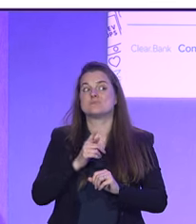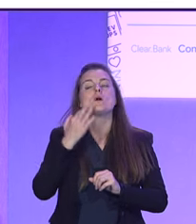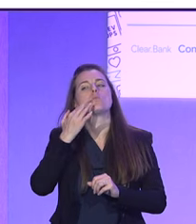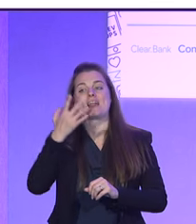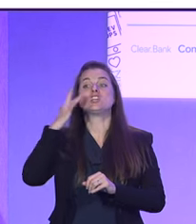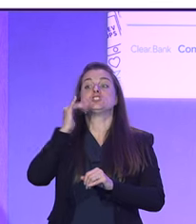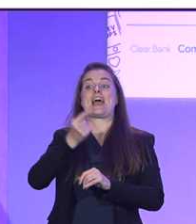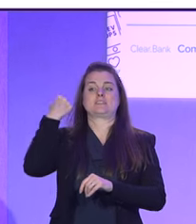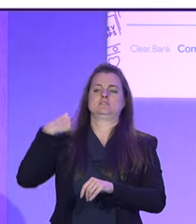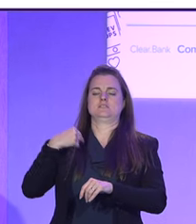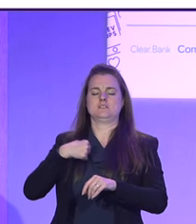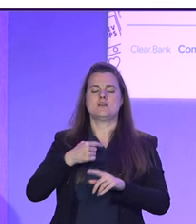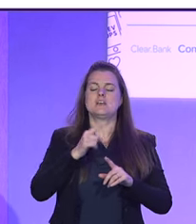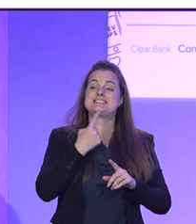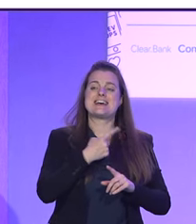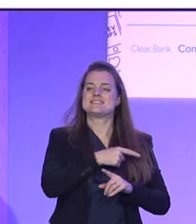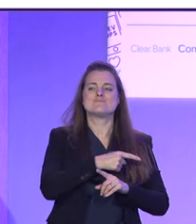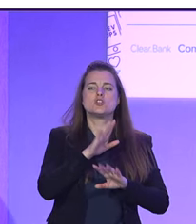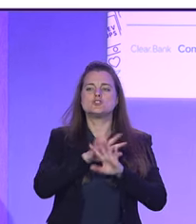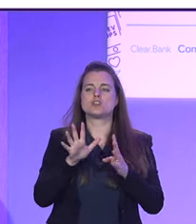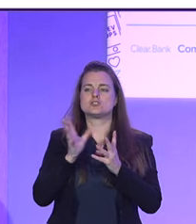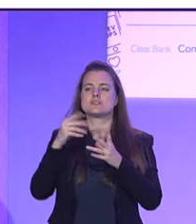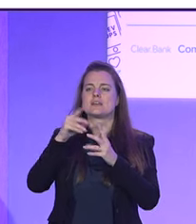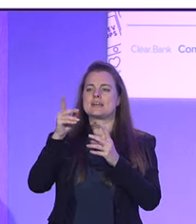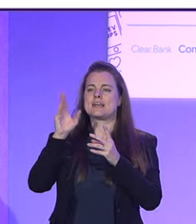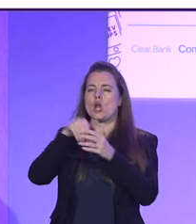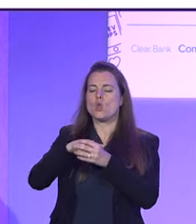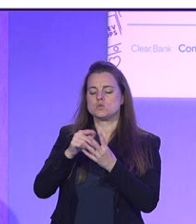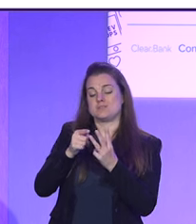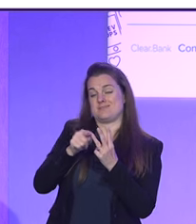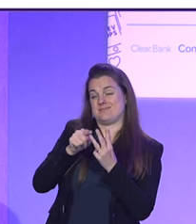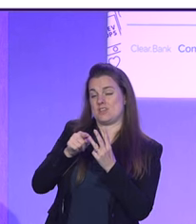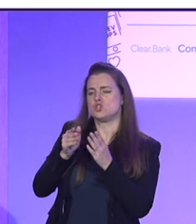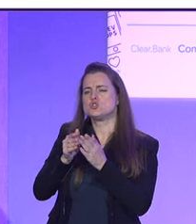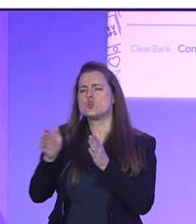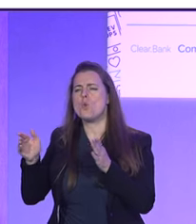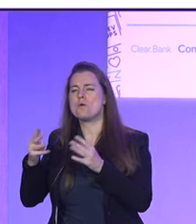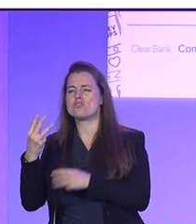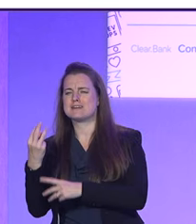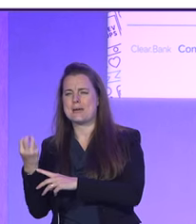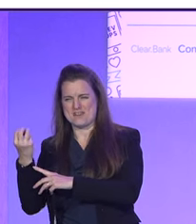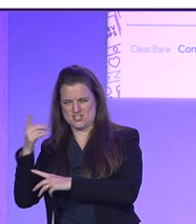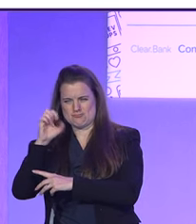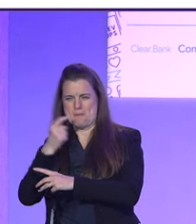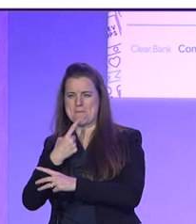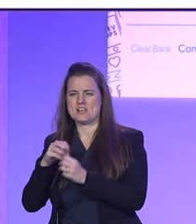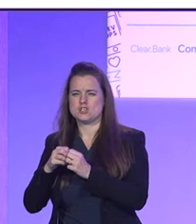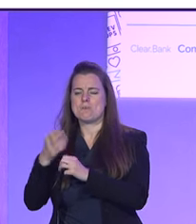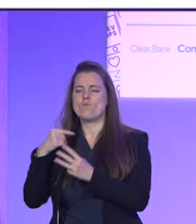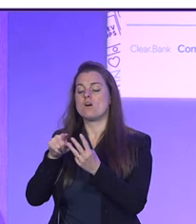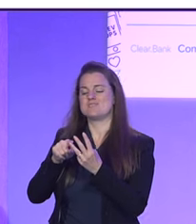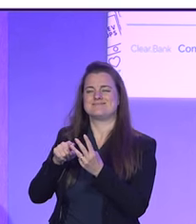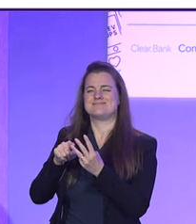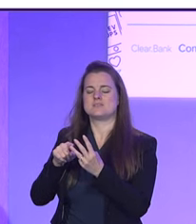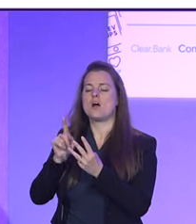it, it doesn't take into account scope 3 emissions. And second, as you can see in the graph, the emissions by